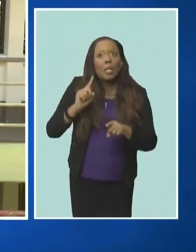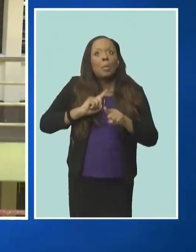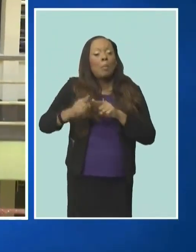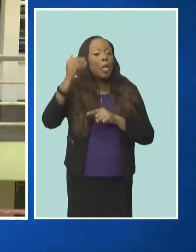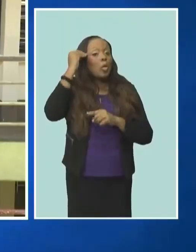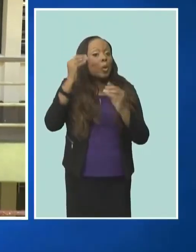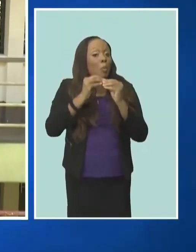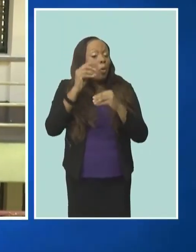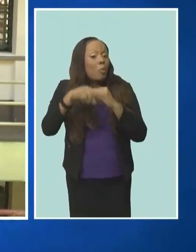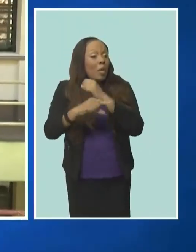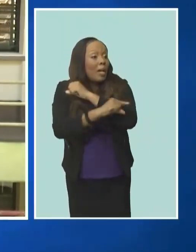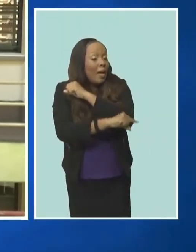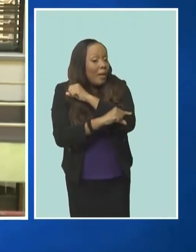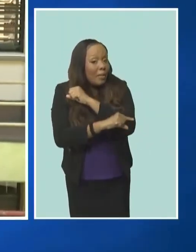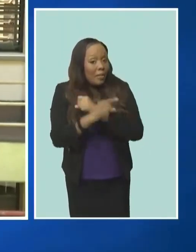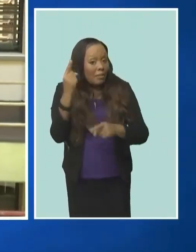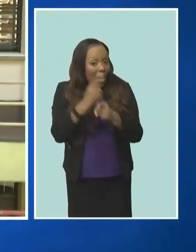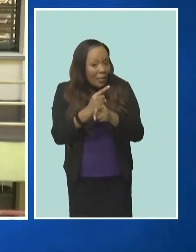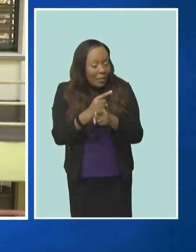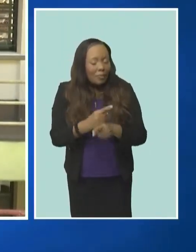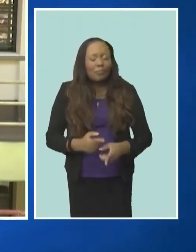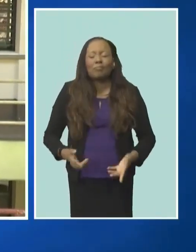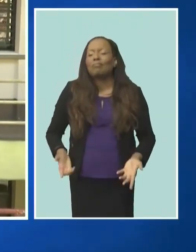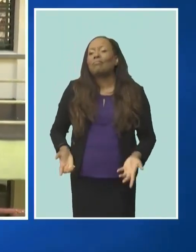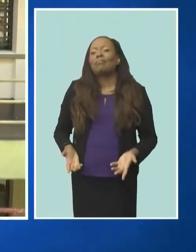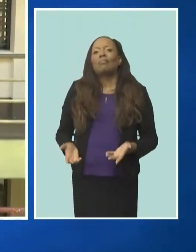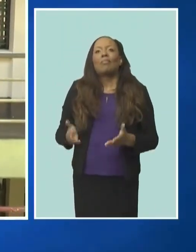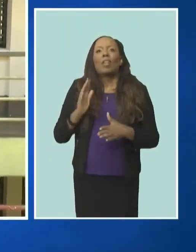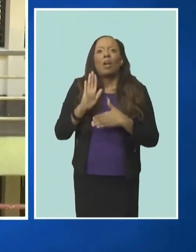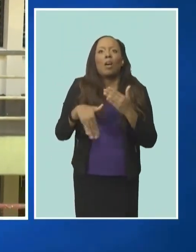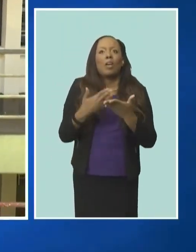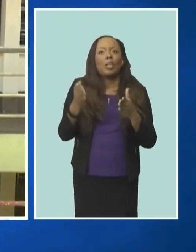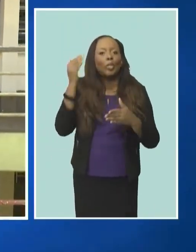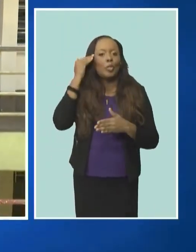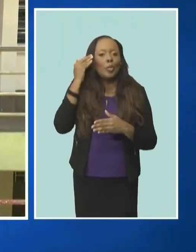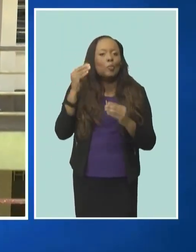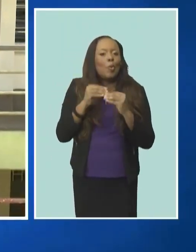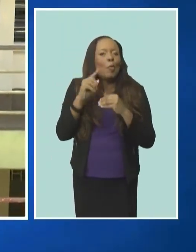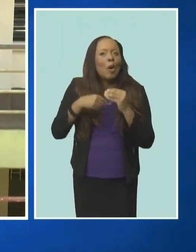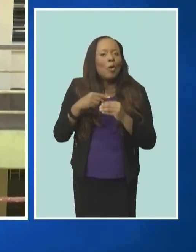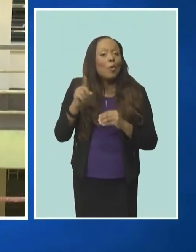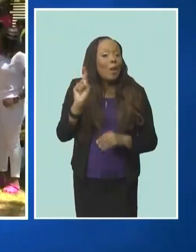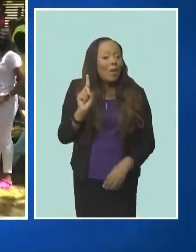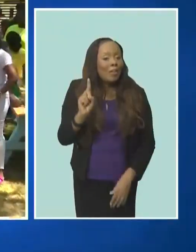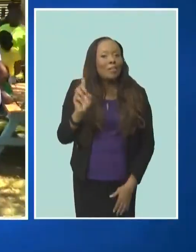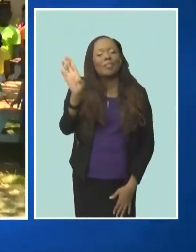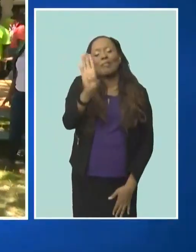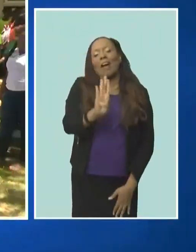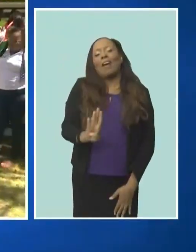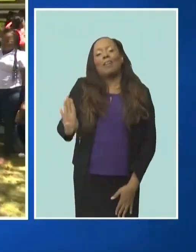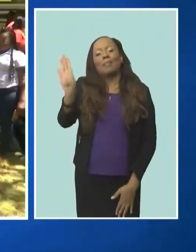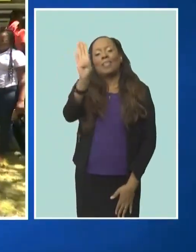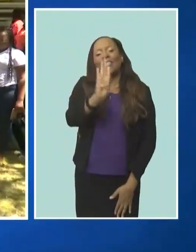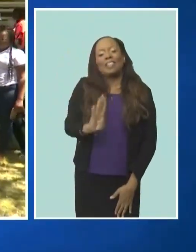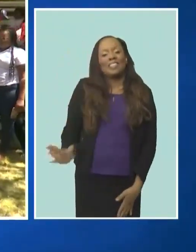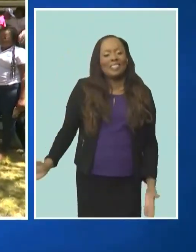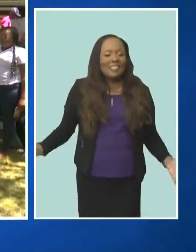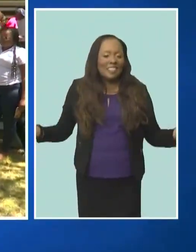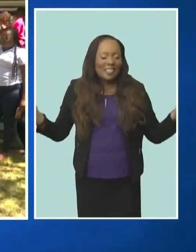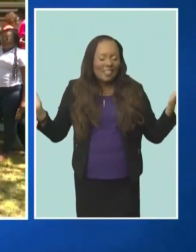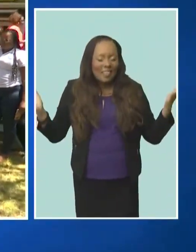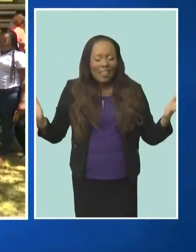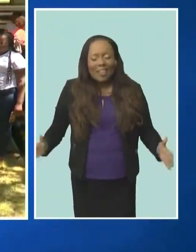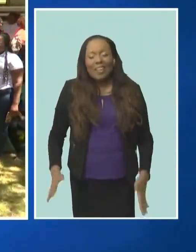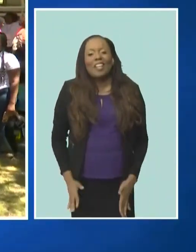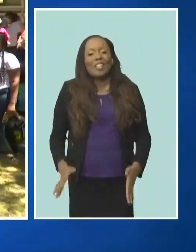about Guyana now. This is what, and all of you know a little more about where? Barbados. Prime Minister Motley